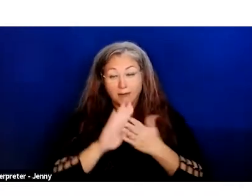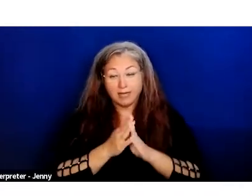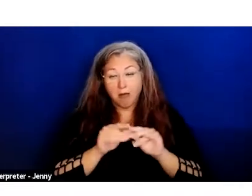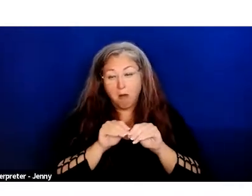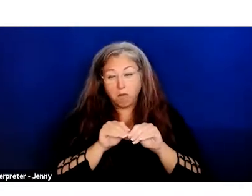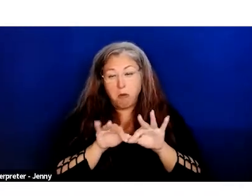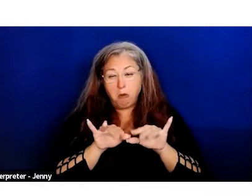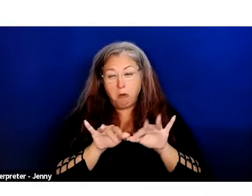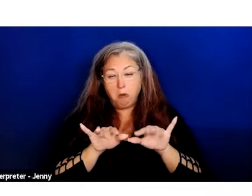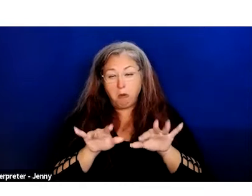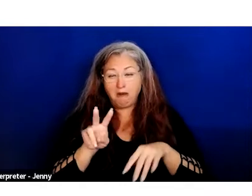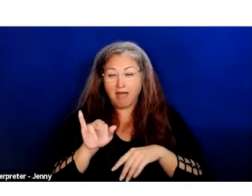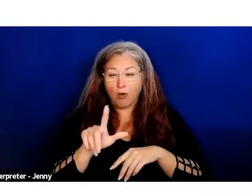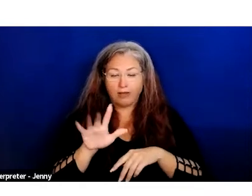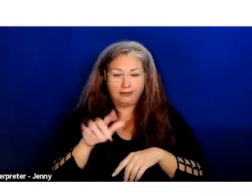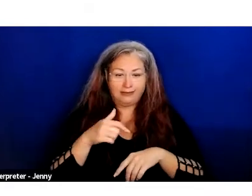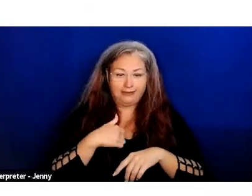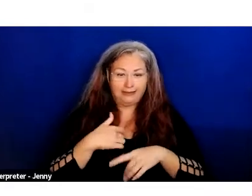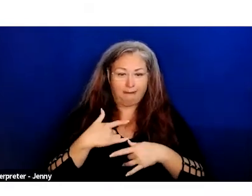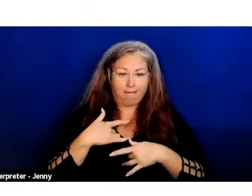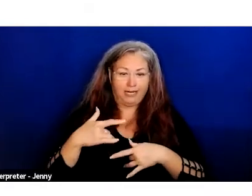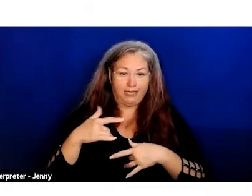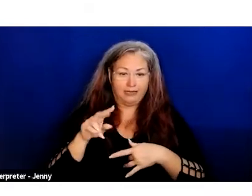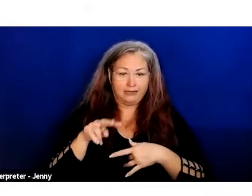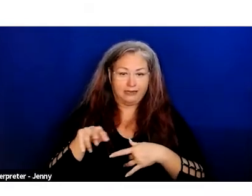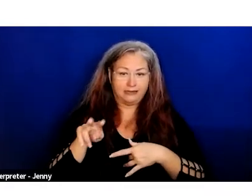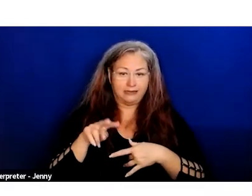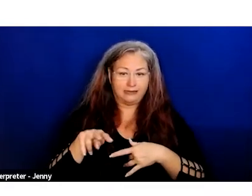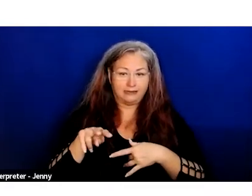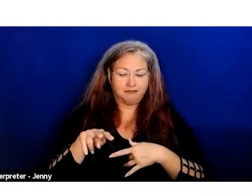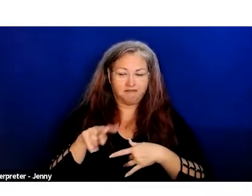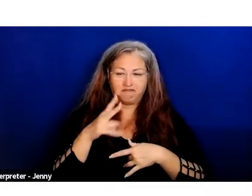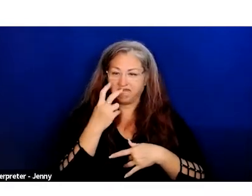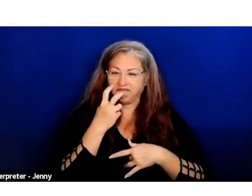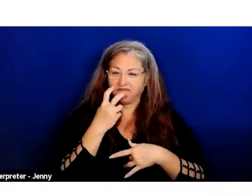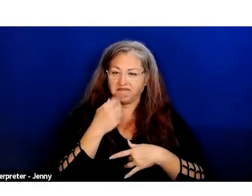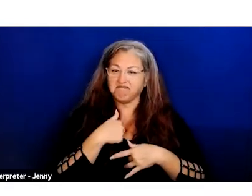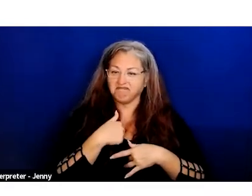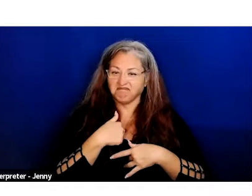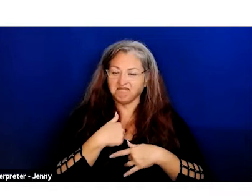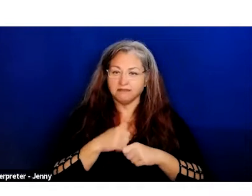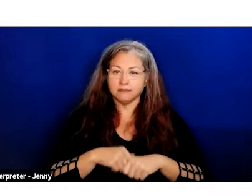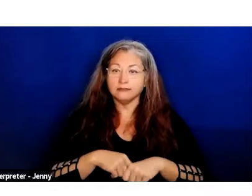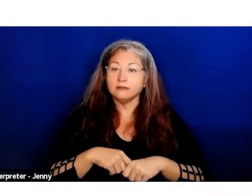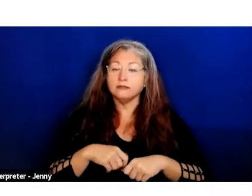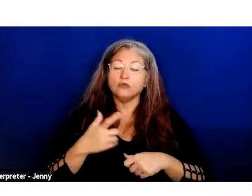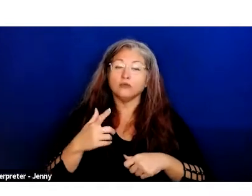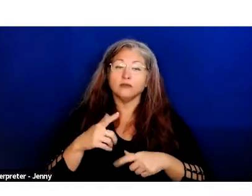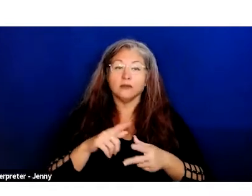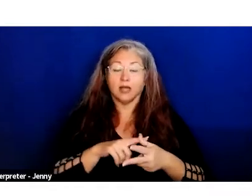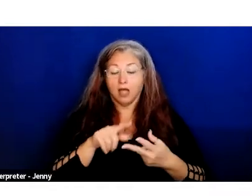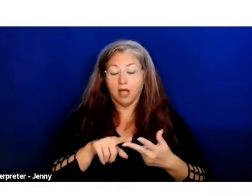I personally am very less likely to believe it. And then there's the